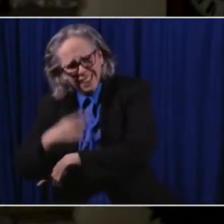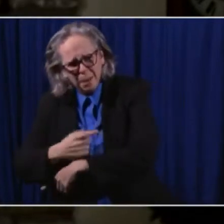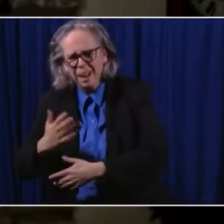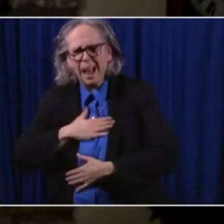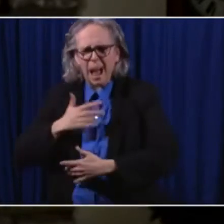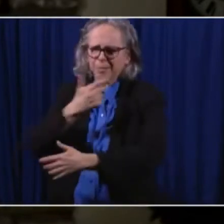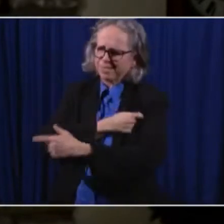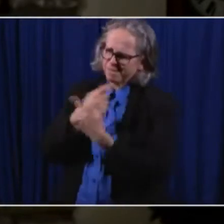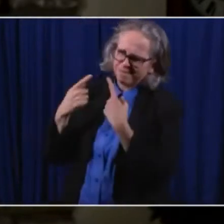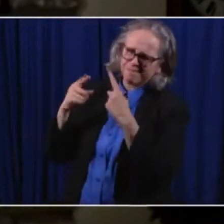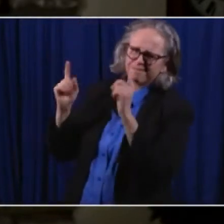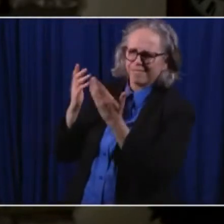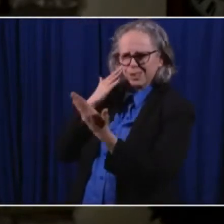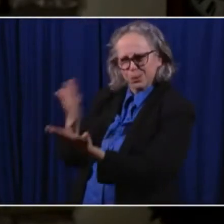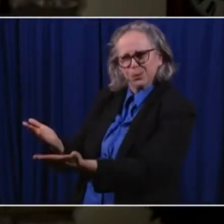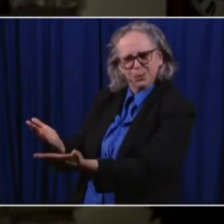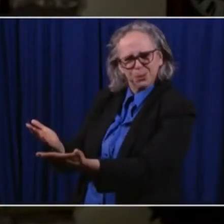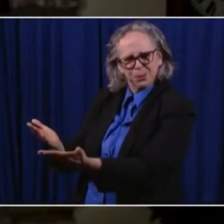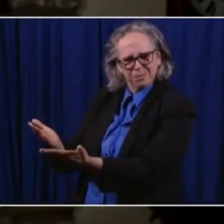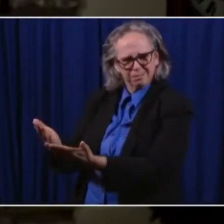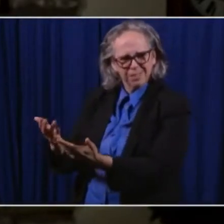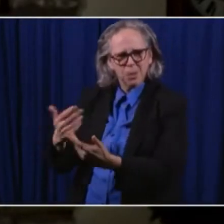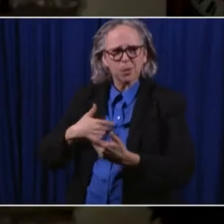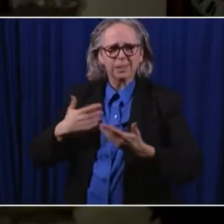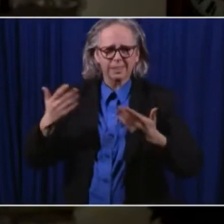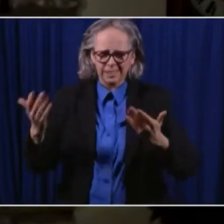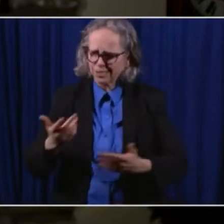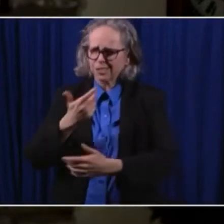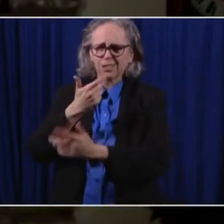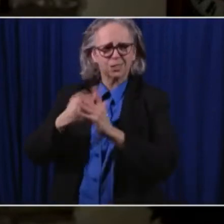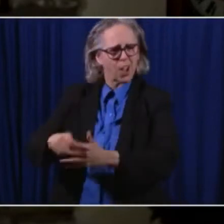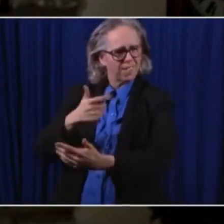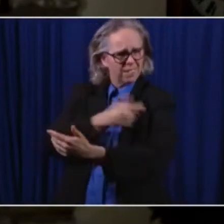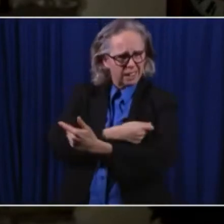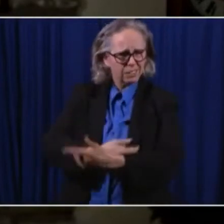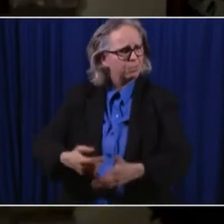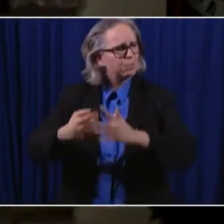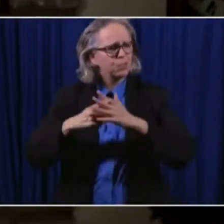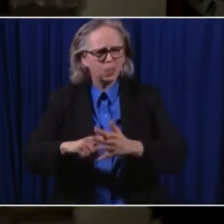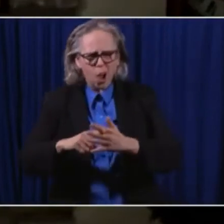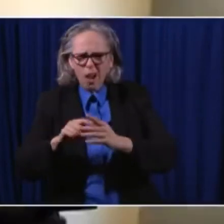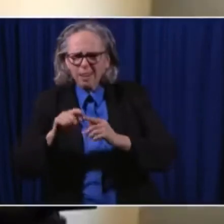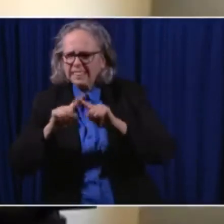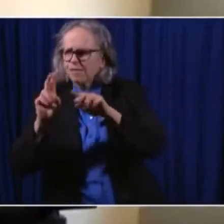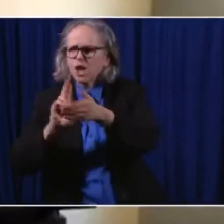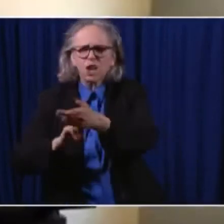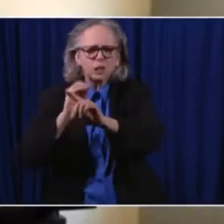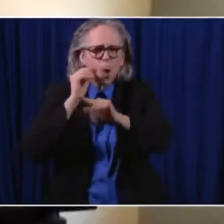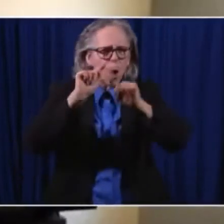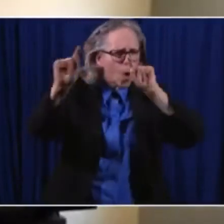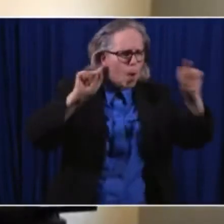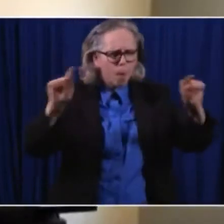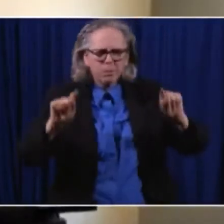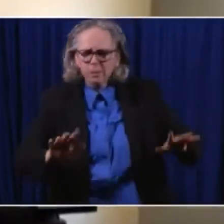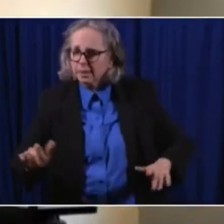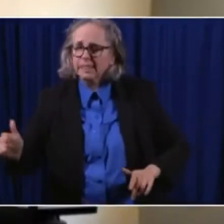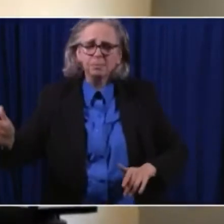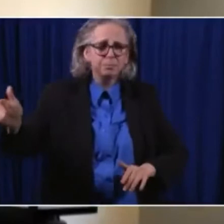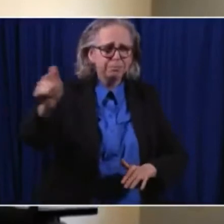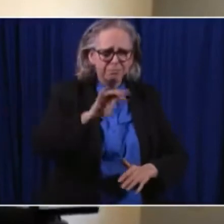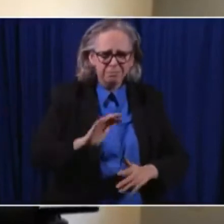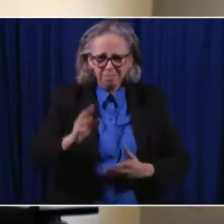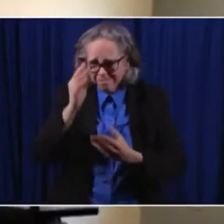and we want to keep going all through our nursing homes. So thank you very, very much, and You're Merry welcome. Christmas to you, and thank you for doing